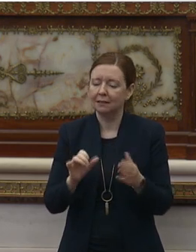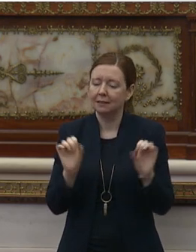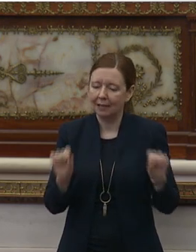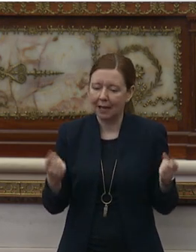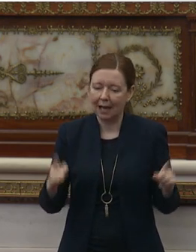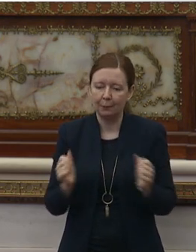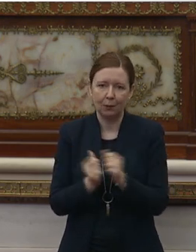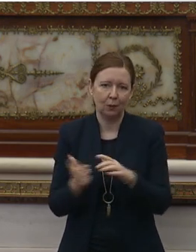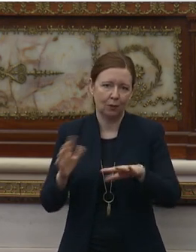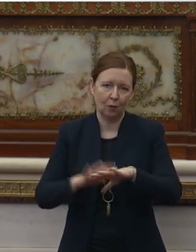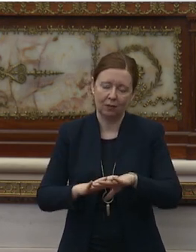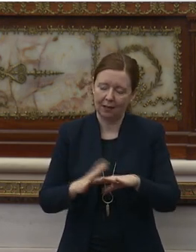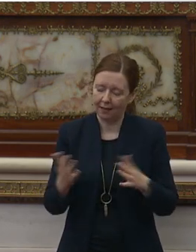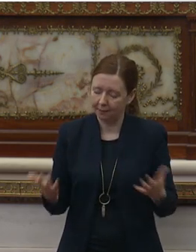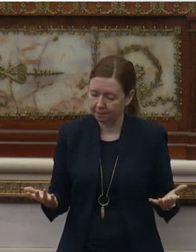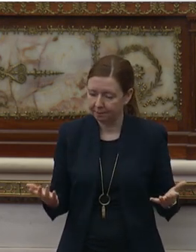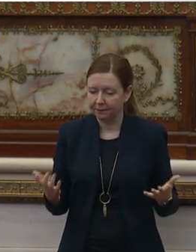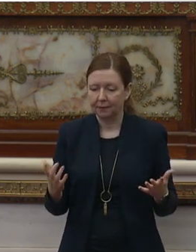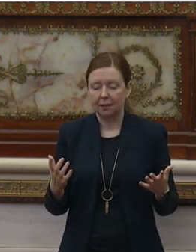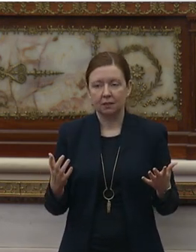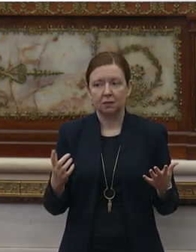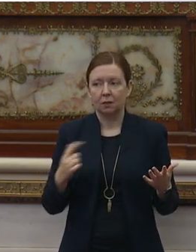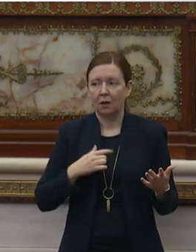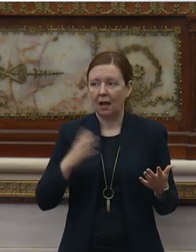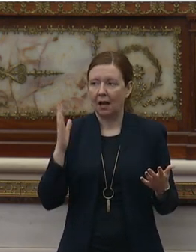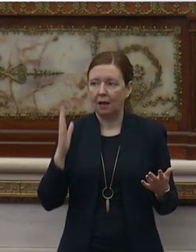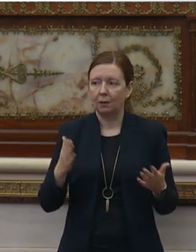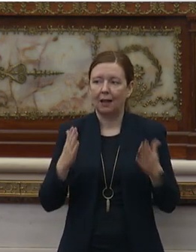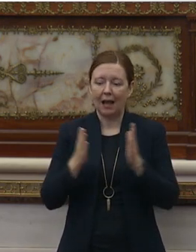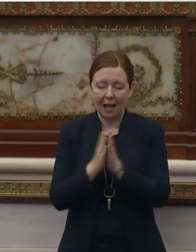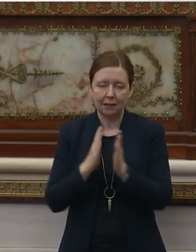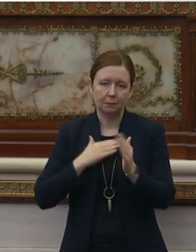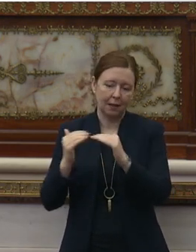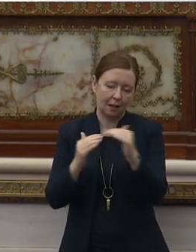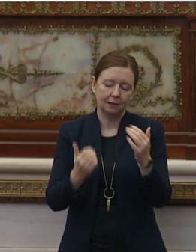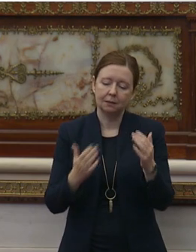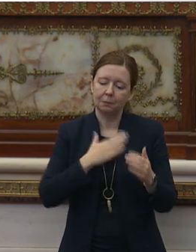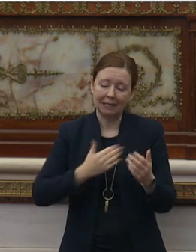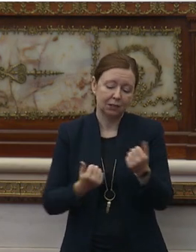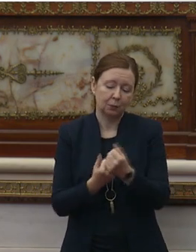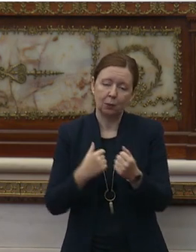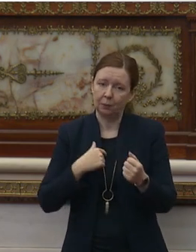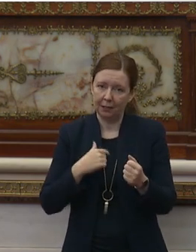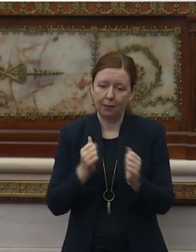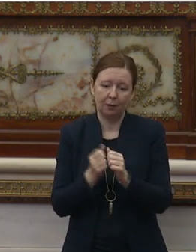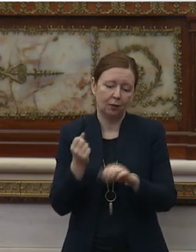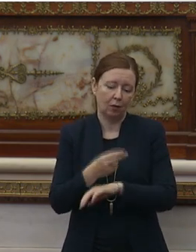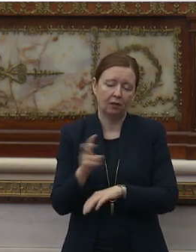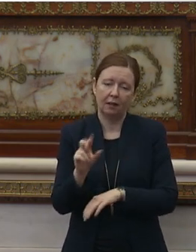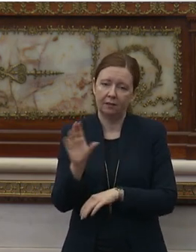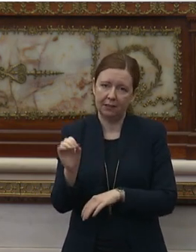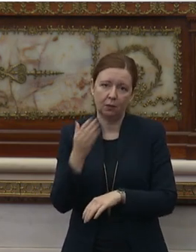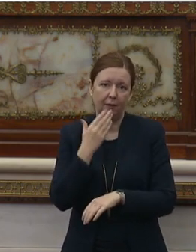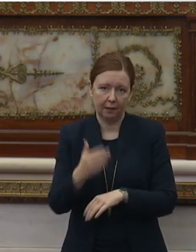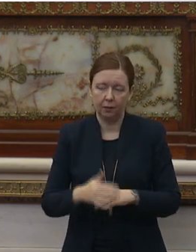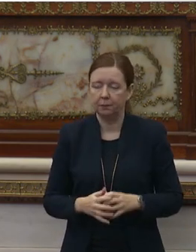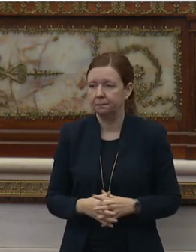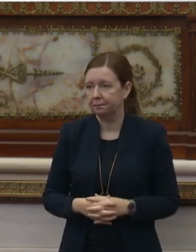an overlay. So I'm going to ask my colleagues to please support me in the override of this veto. Thank you very